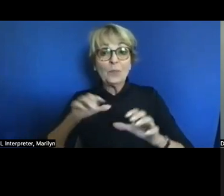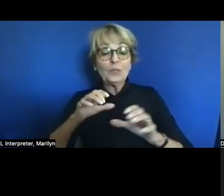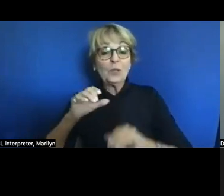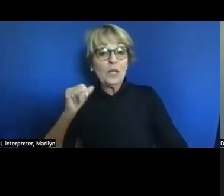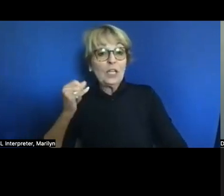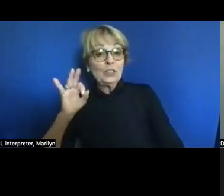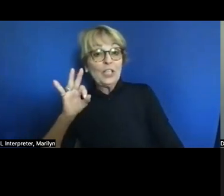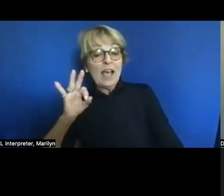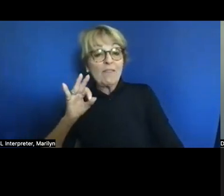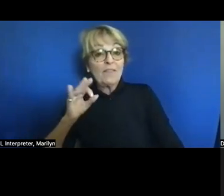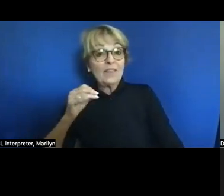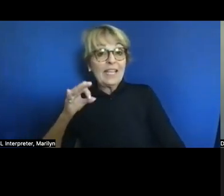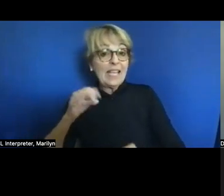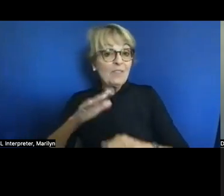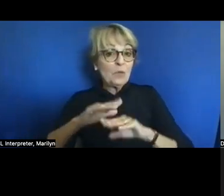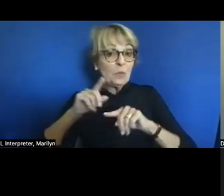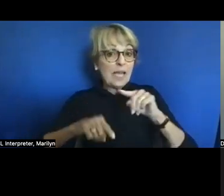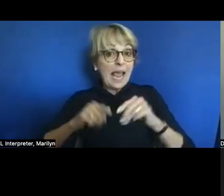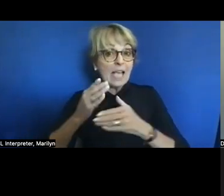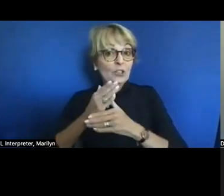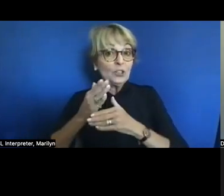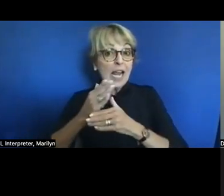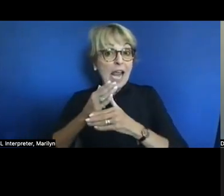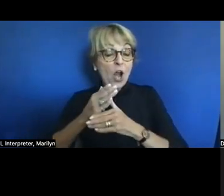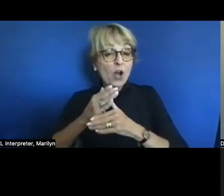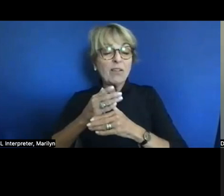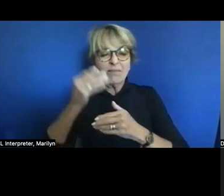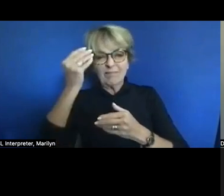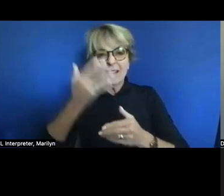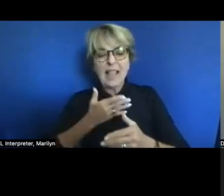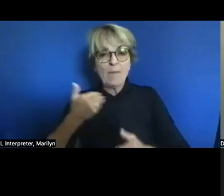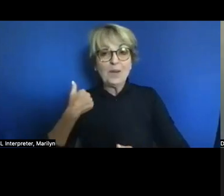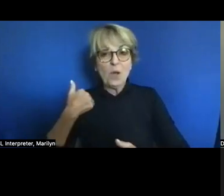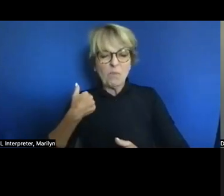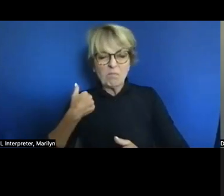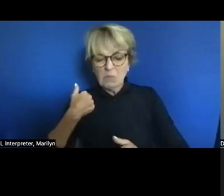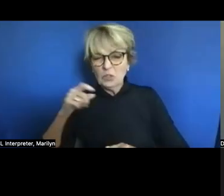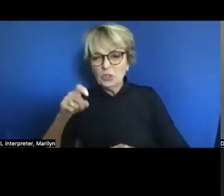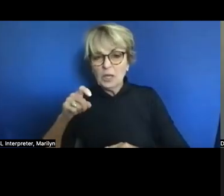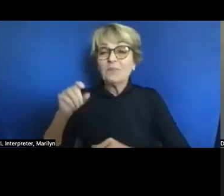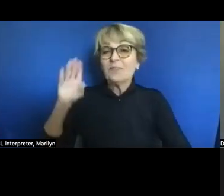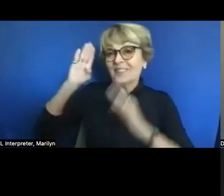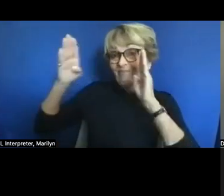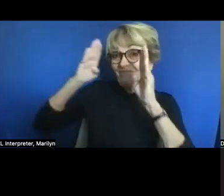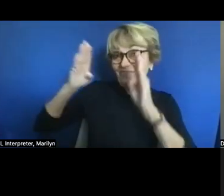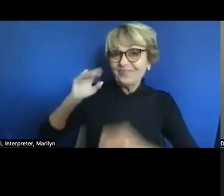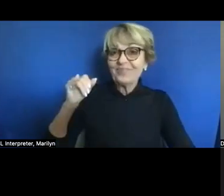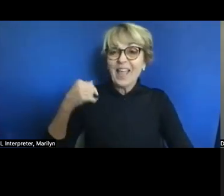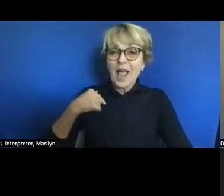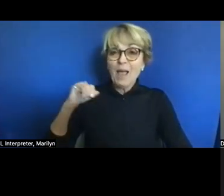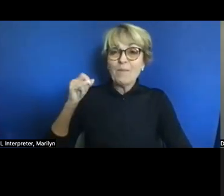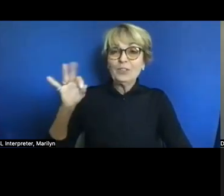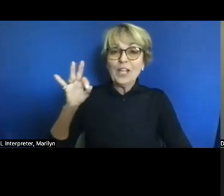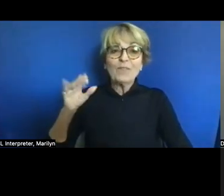you do not have share access. I think you should. Awesome. Thank you. Hi, everyone. I'm Jeff. I just wanted to do a